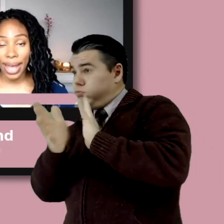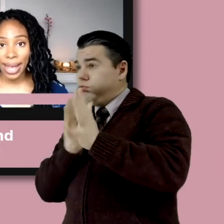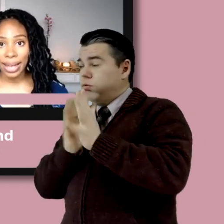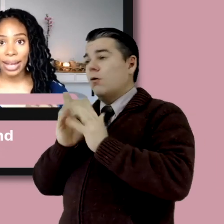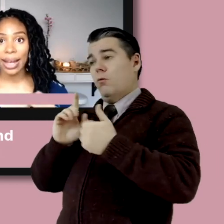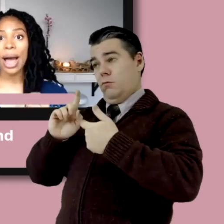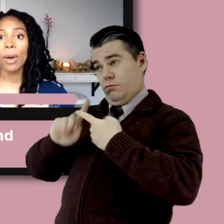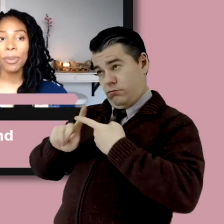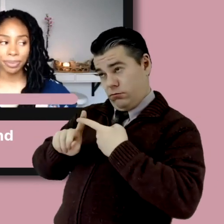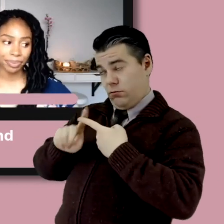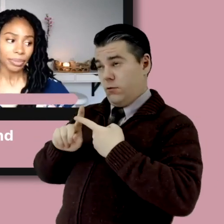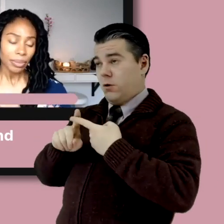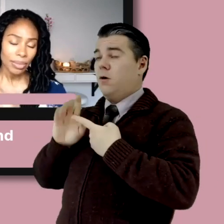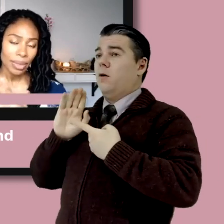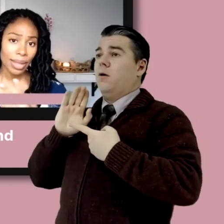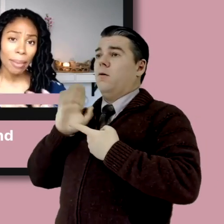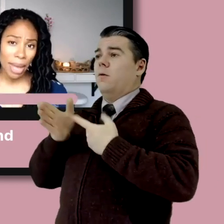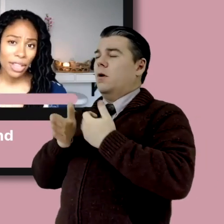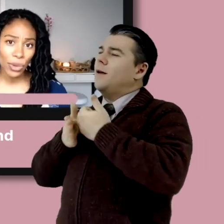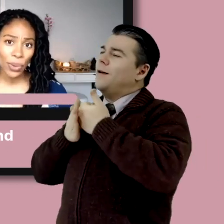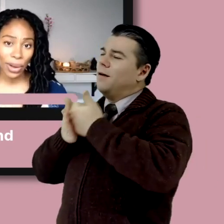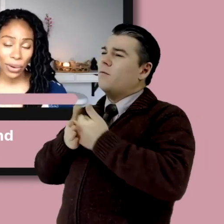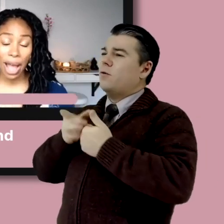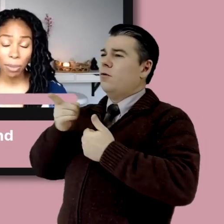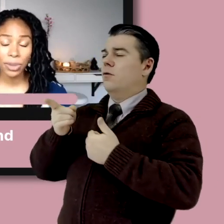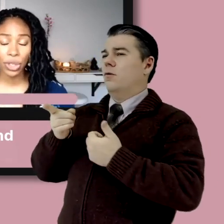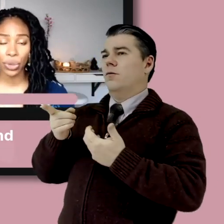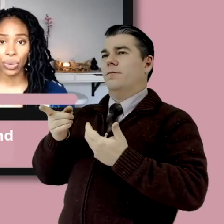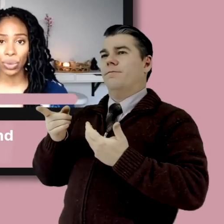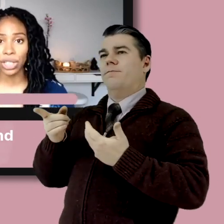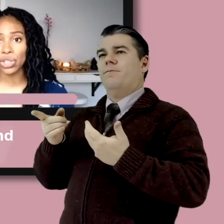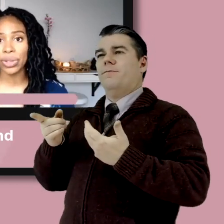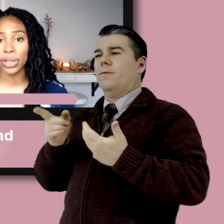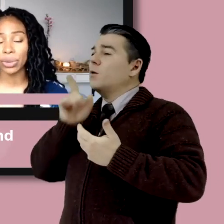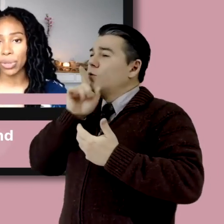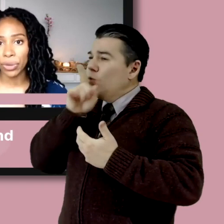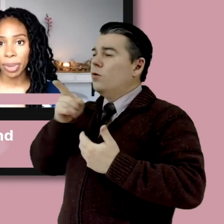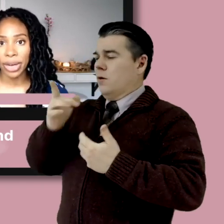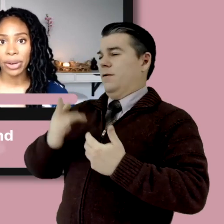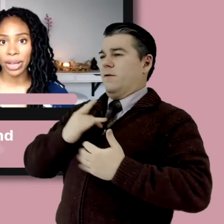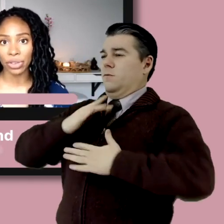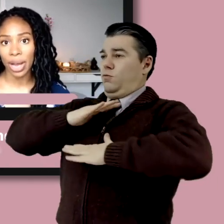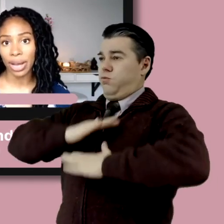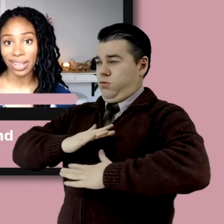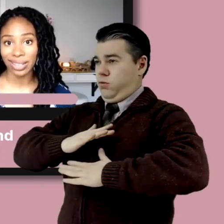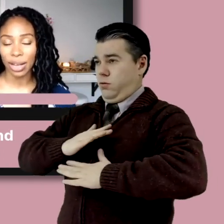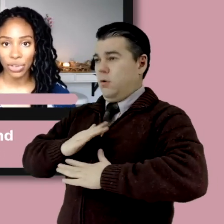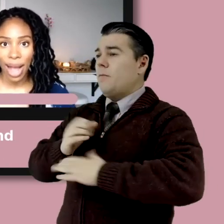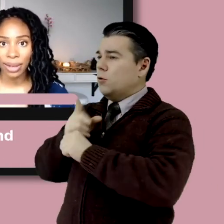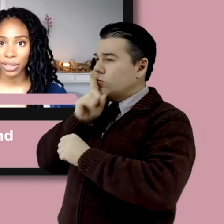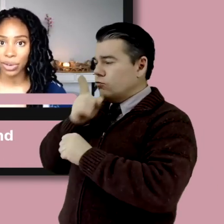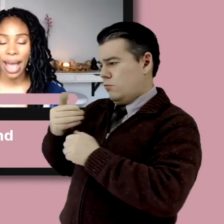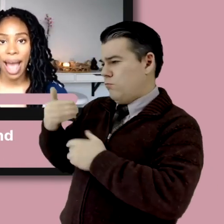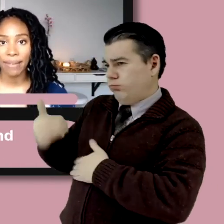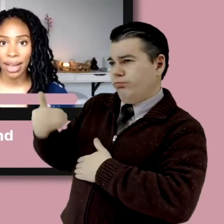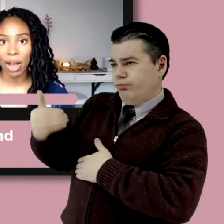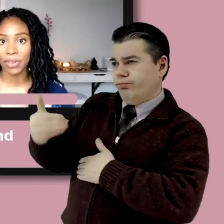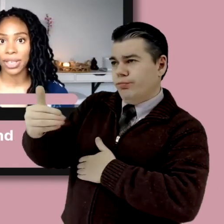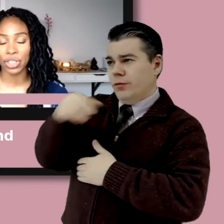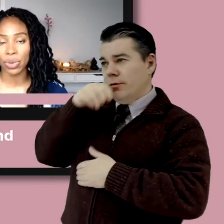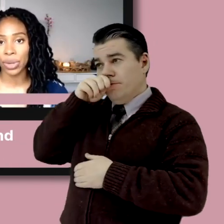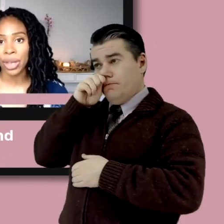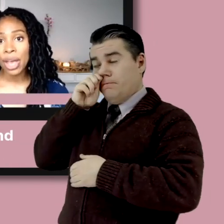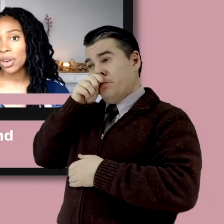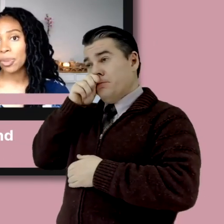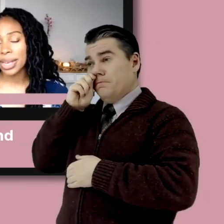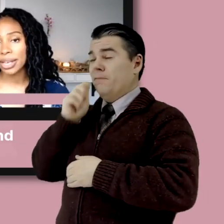will help make you or help to ensure that you do feel better and that your child is on track and you can have that